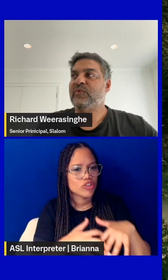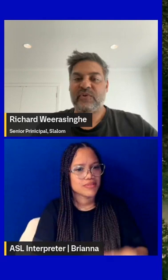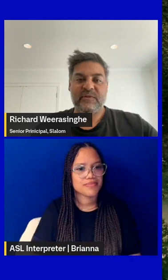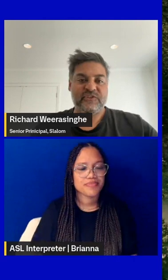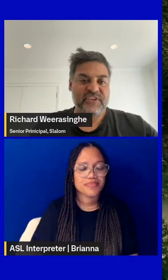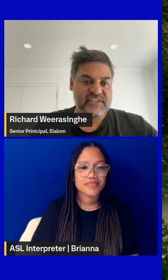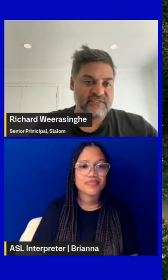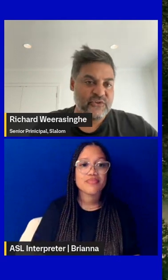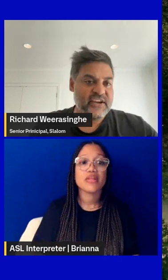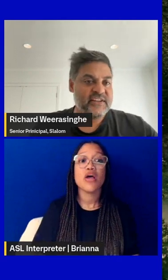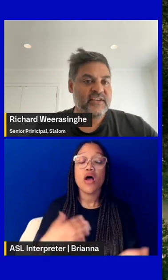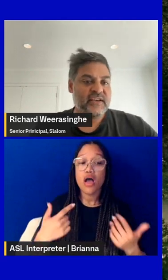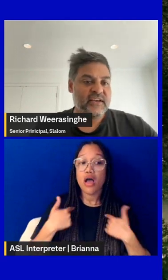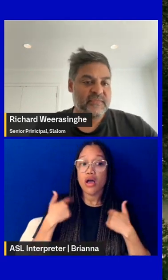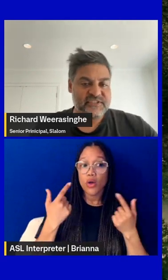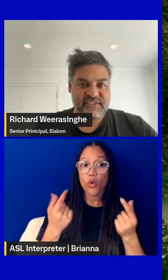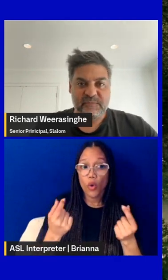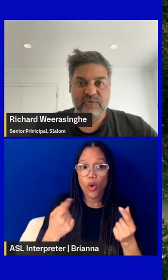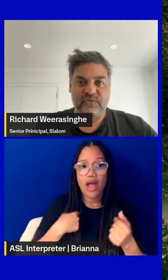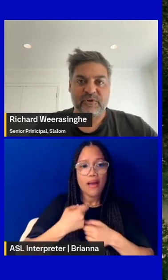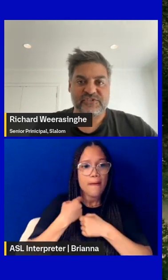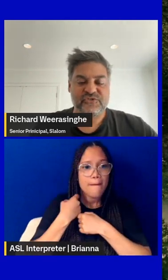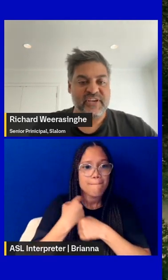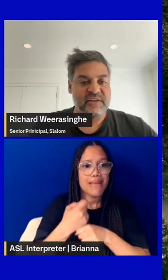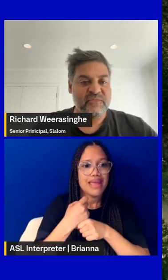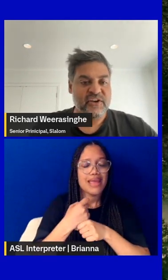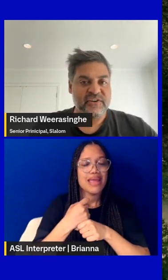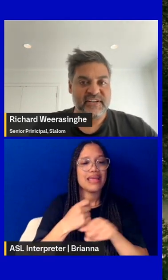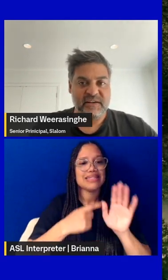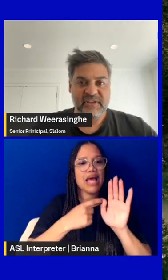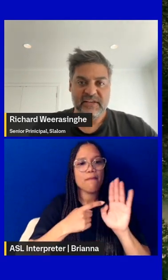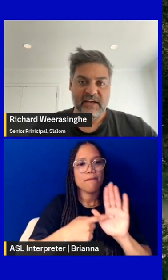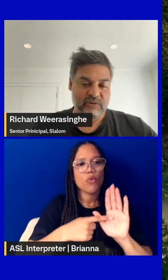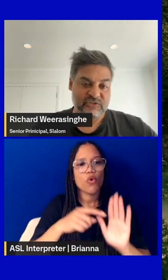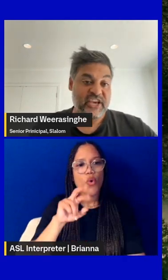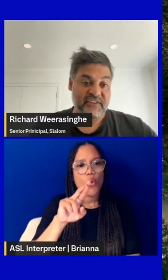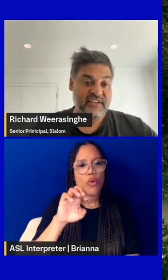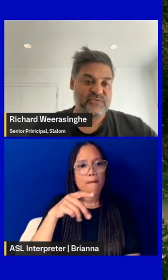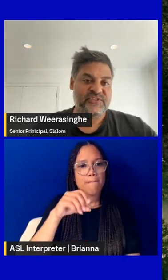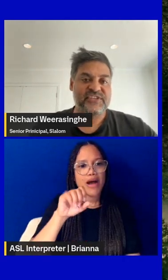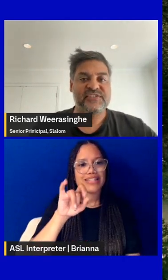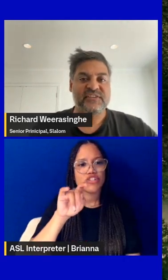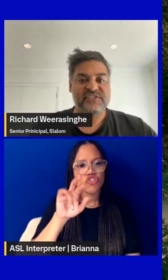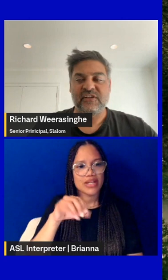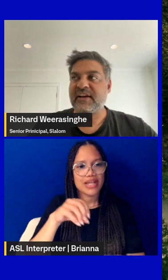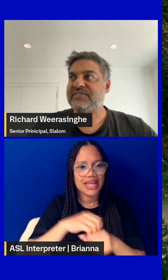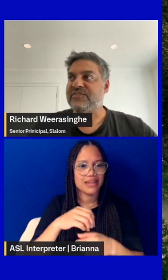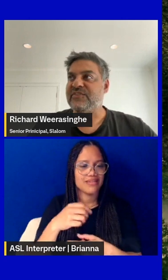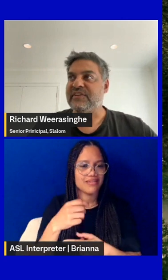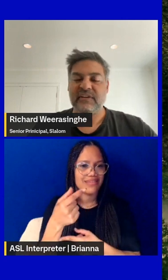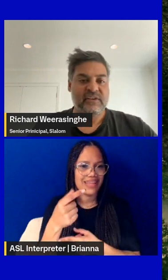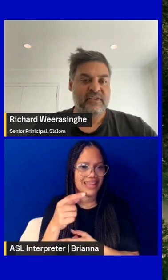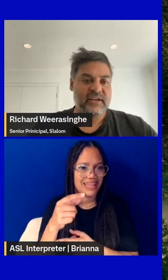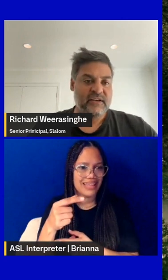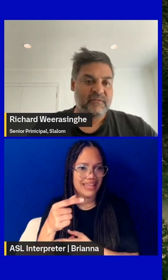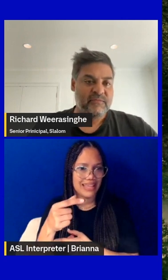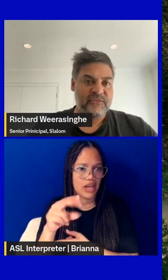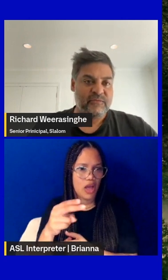Okay, so what I'm doing here is I've created a sample repository in my own GitHub. I will share the links with this in the slides, so you